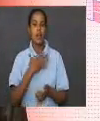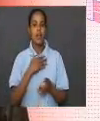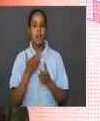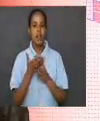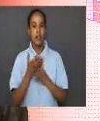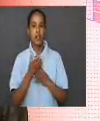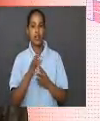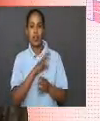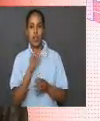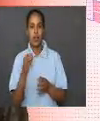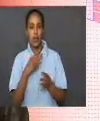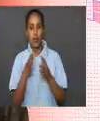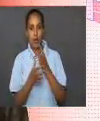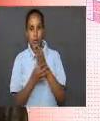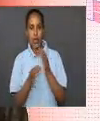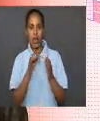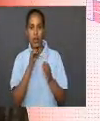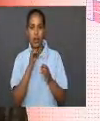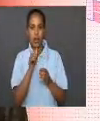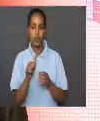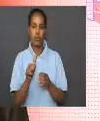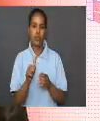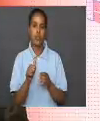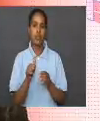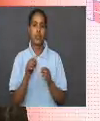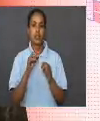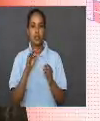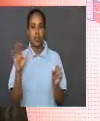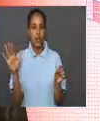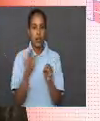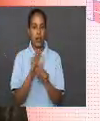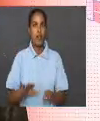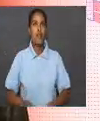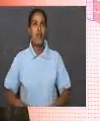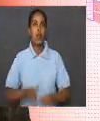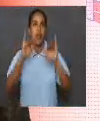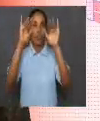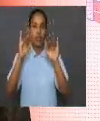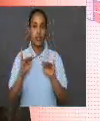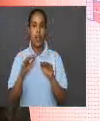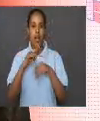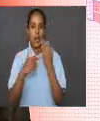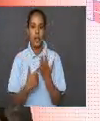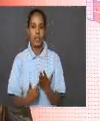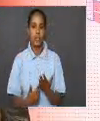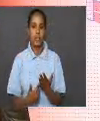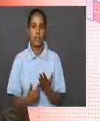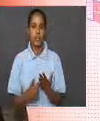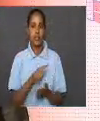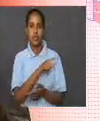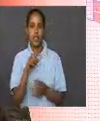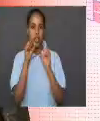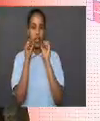Fats and oils are not readily volatile. However,